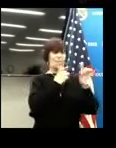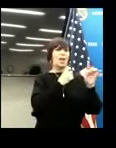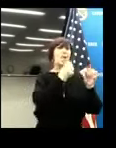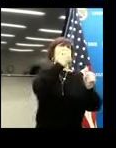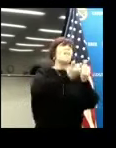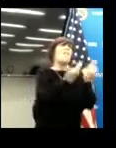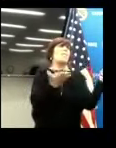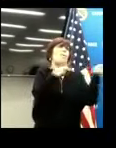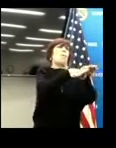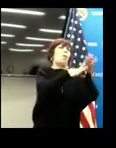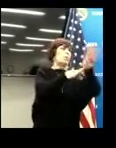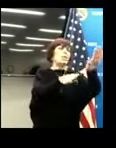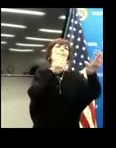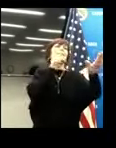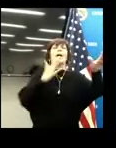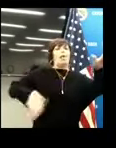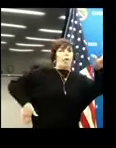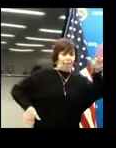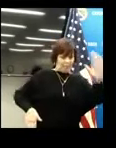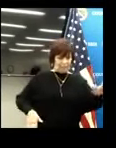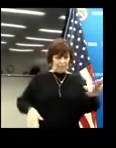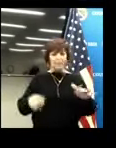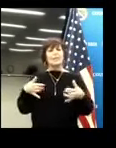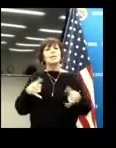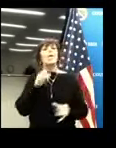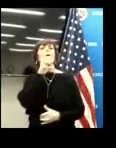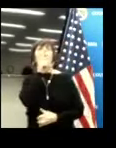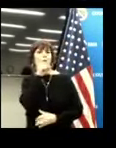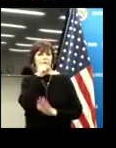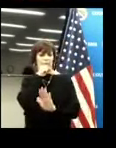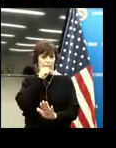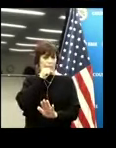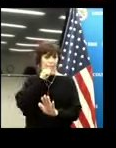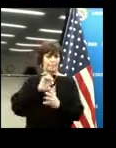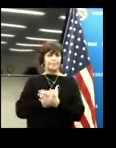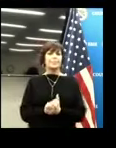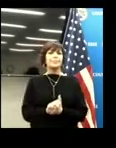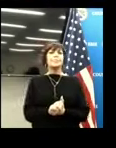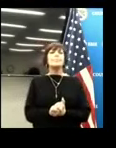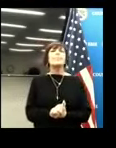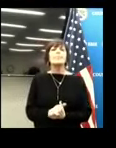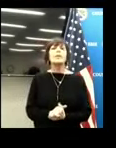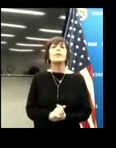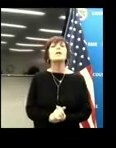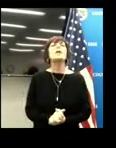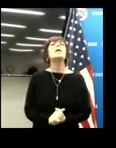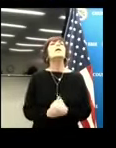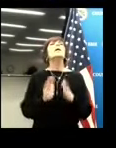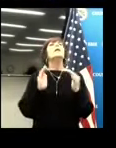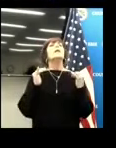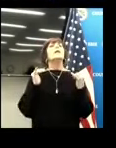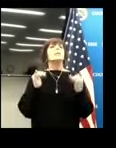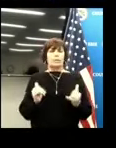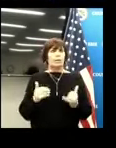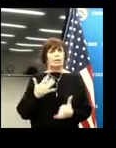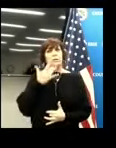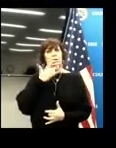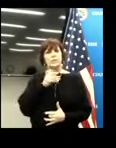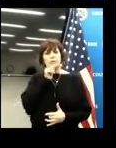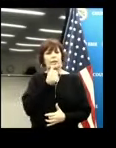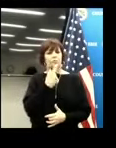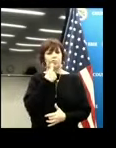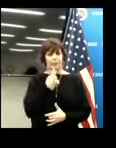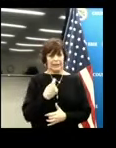businesses, houses of worship to an effect, and no gatherings. So we're not in the red zone.